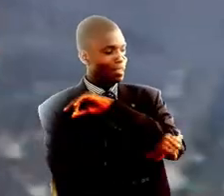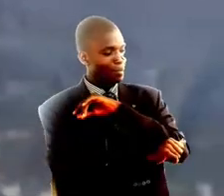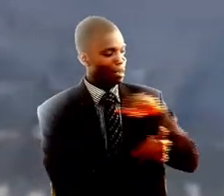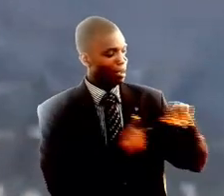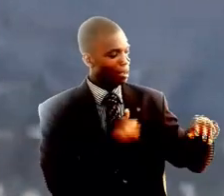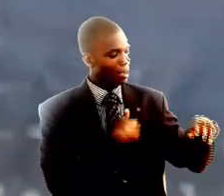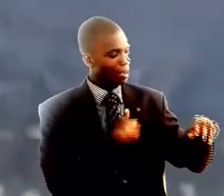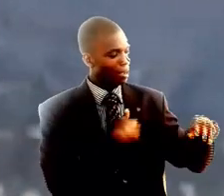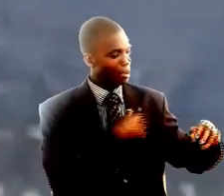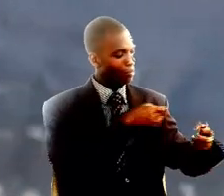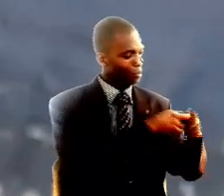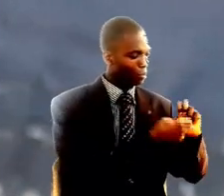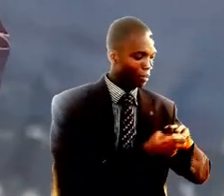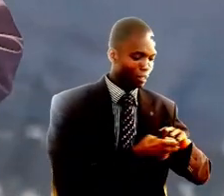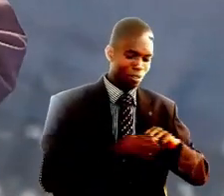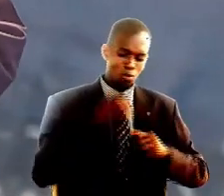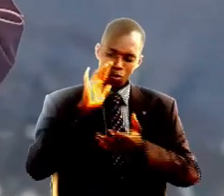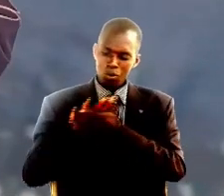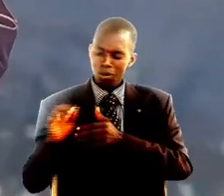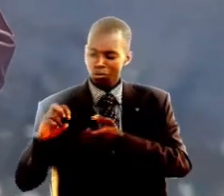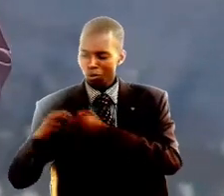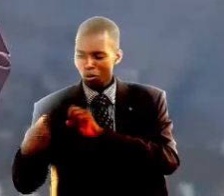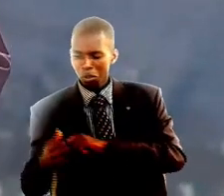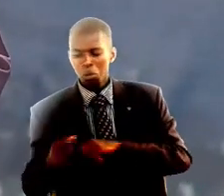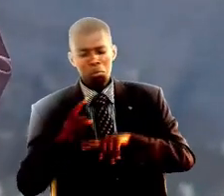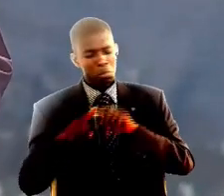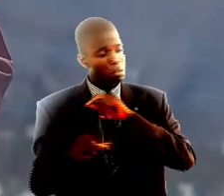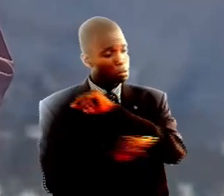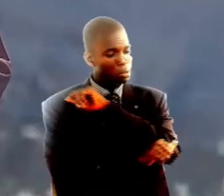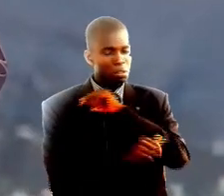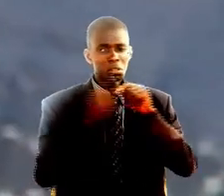the womb will not hinder my miracle.